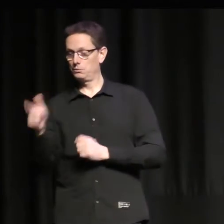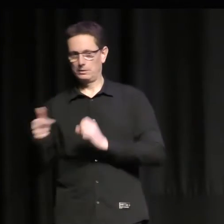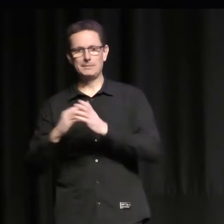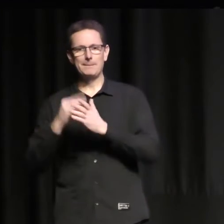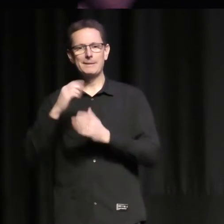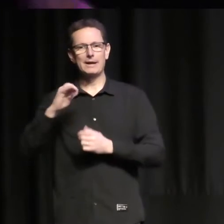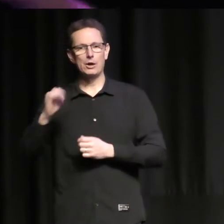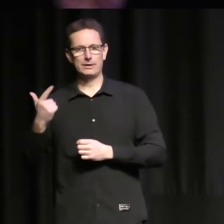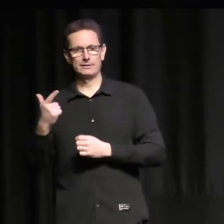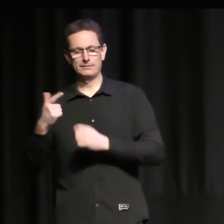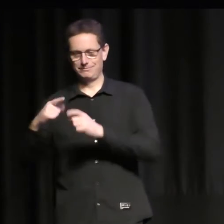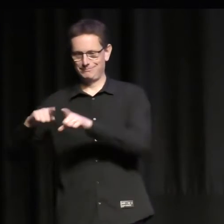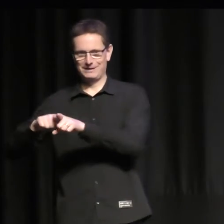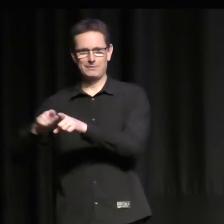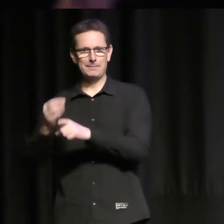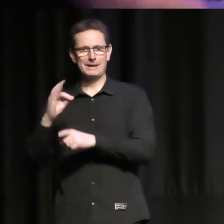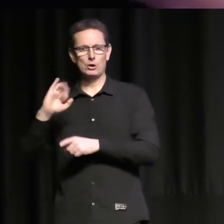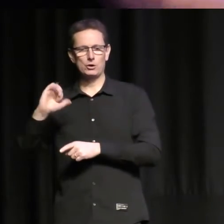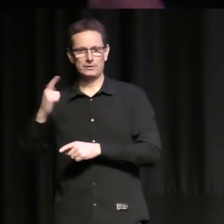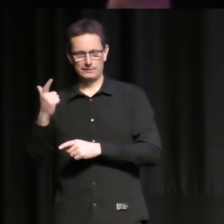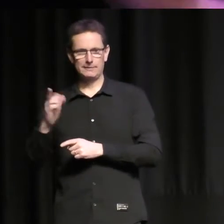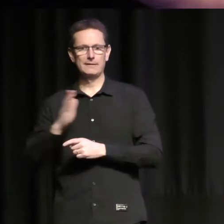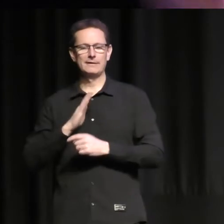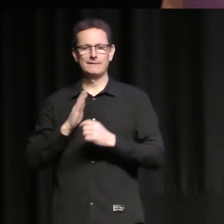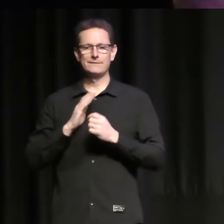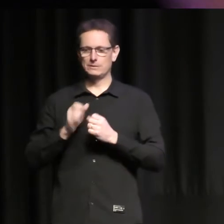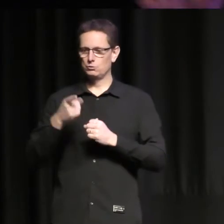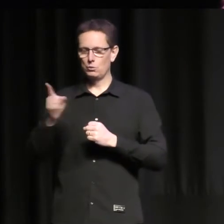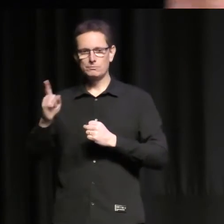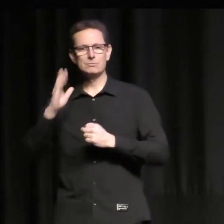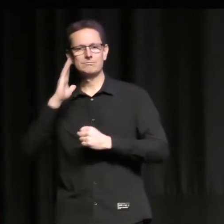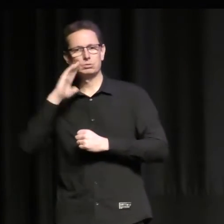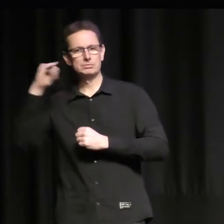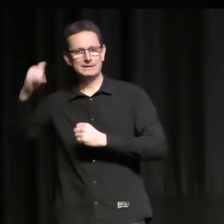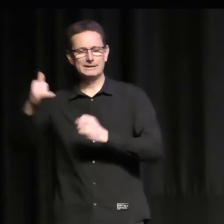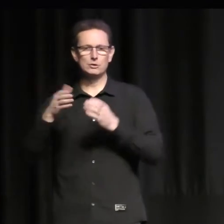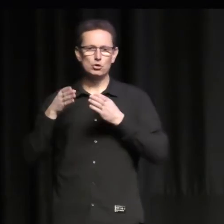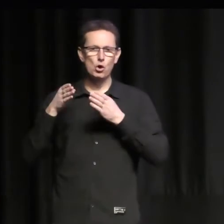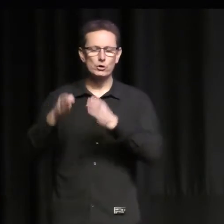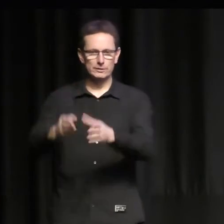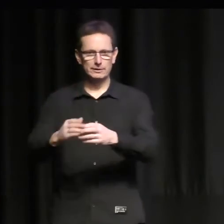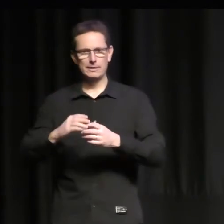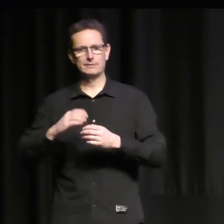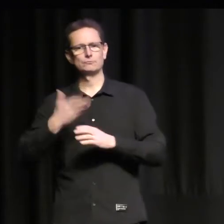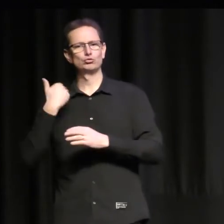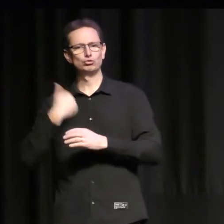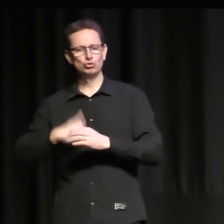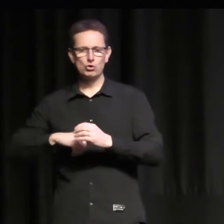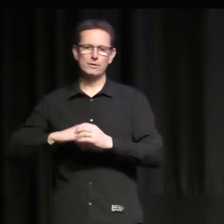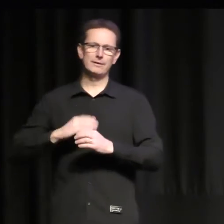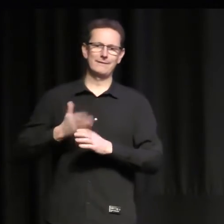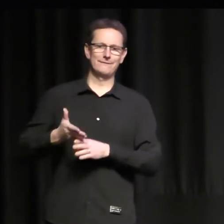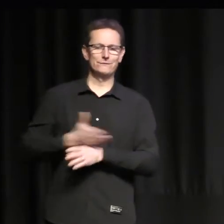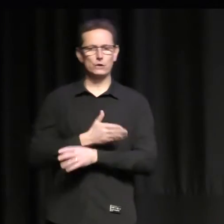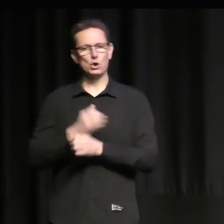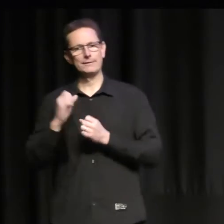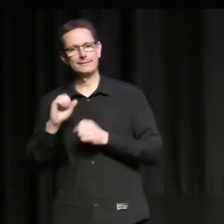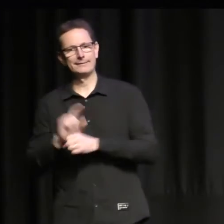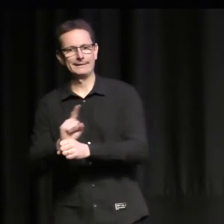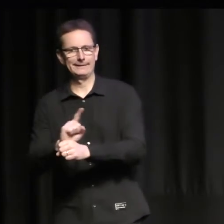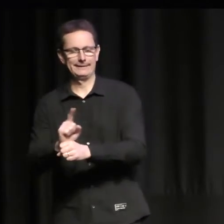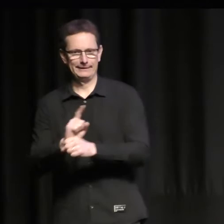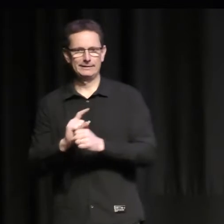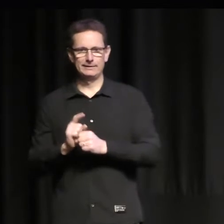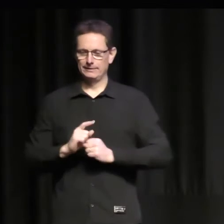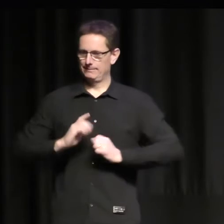the precariat, you have a lumpen precariat, people out in the streets dying prematurely without any rights at all, except if we